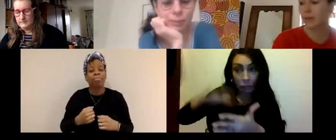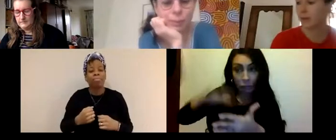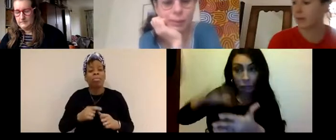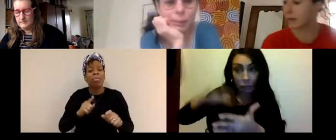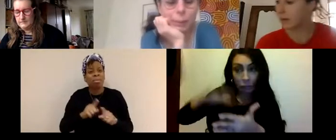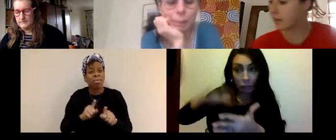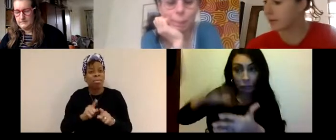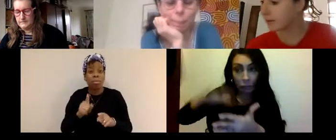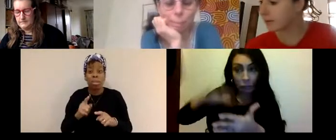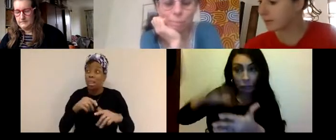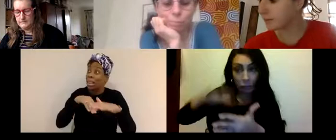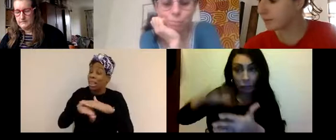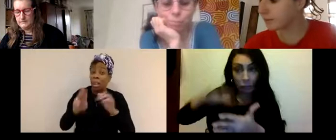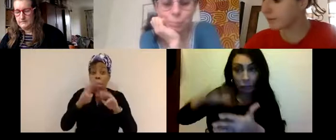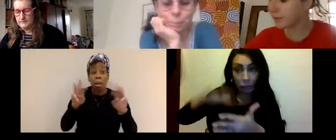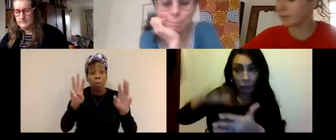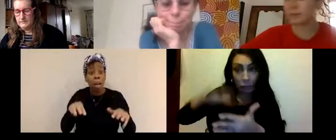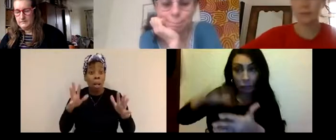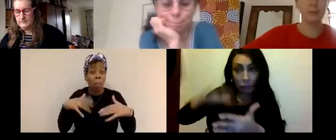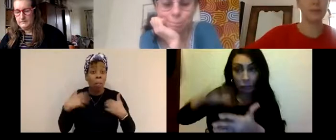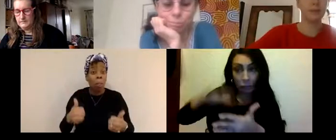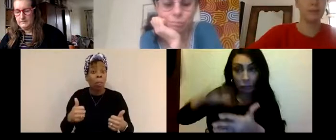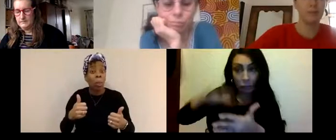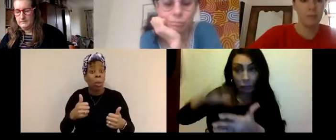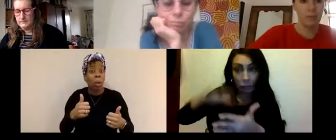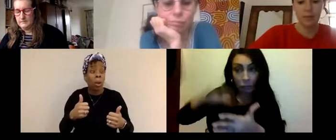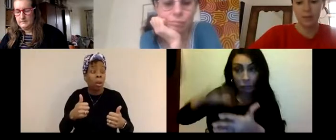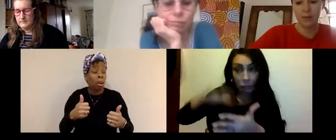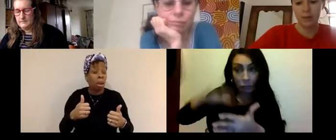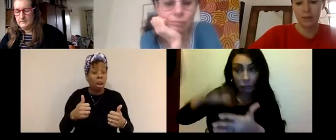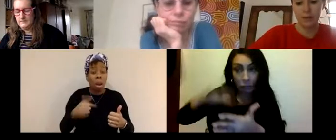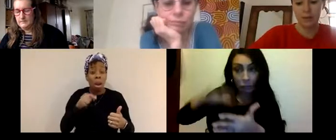the Mental Health Museum and experience the space and have your take on it. So